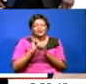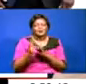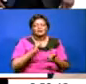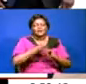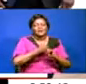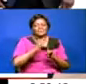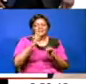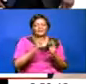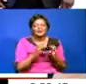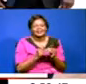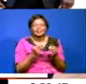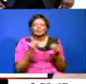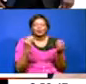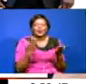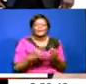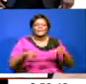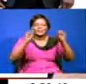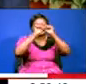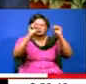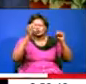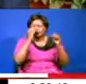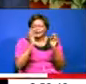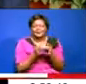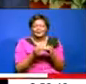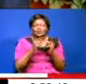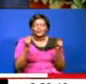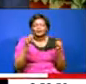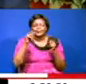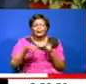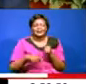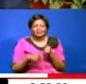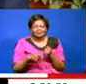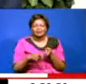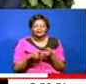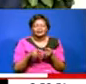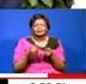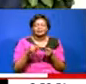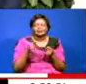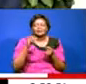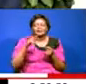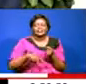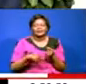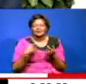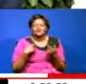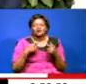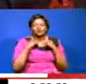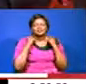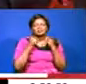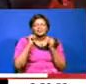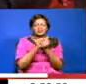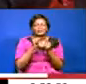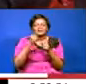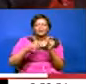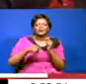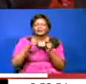meeting in a row where President Ruto has met the opposition MPs, having hosted about 10 MPs from Nyanza region Tuesday.